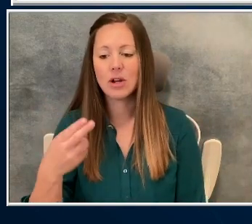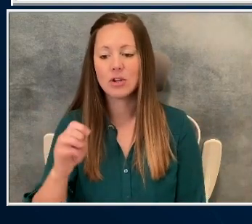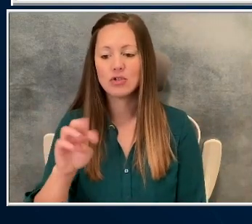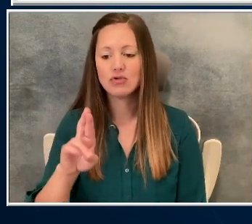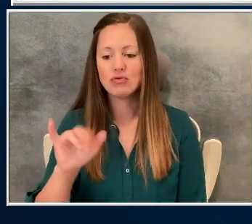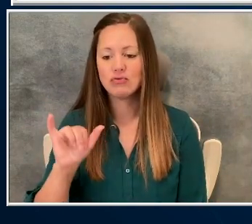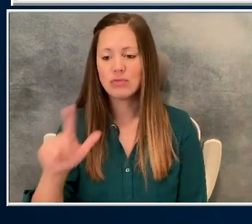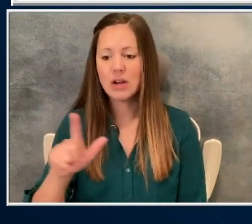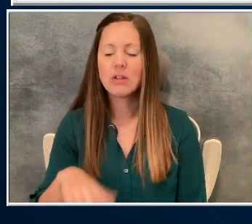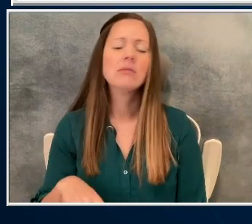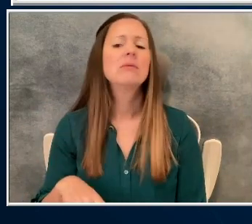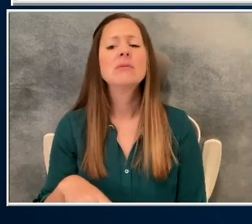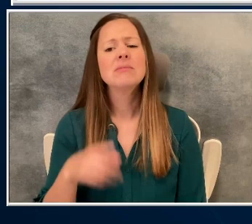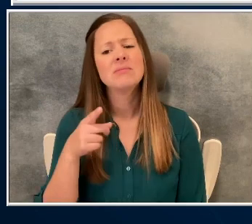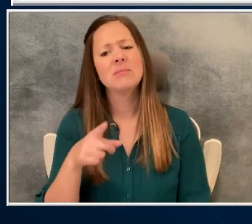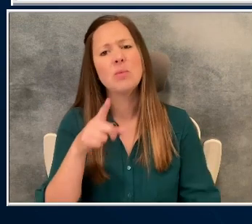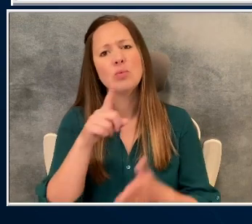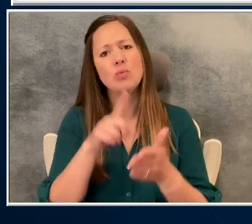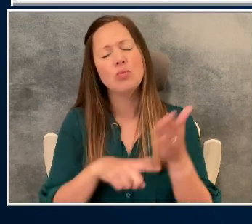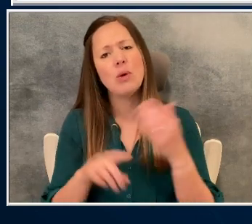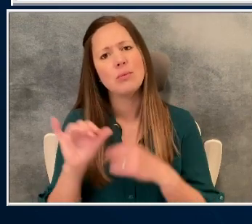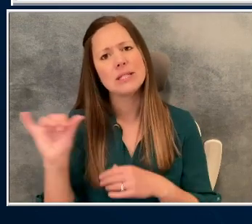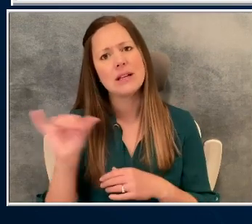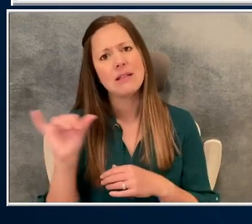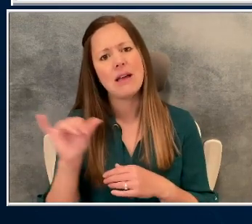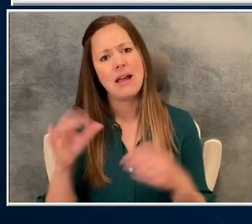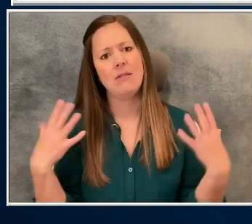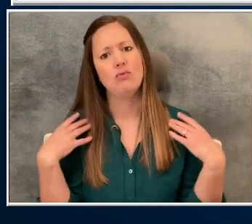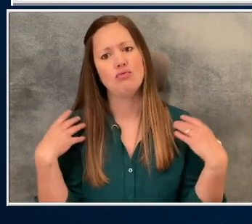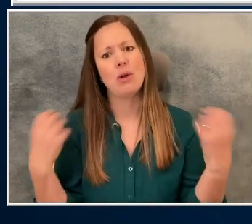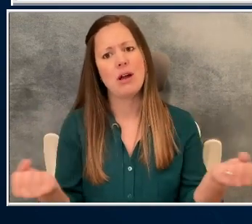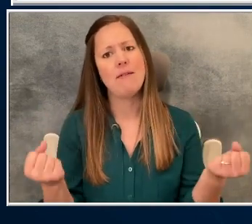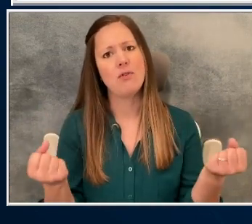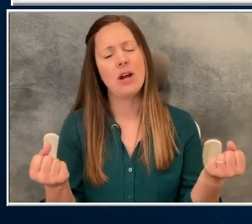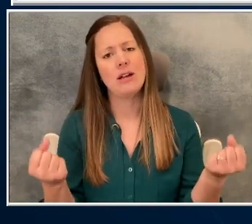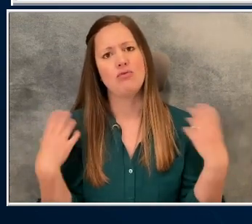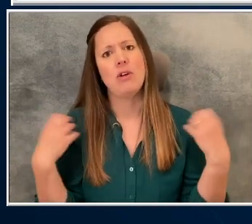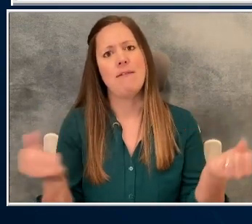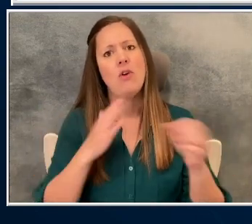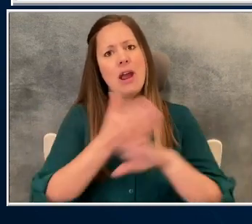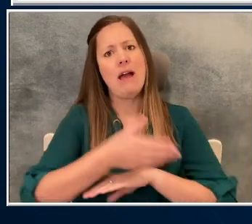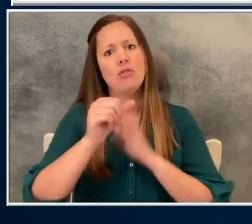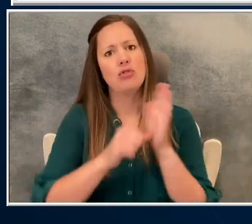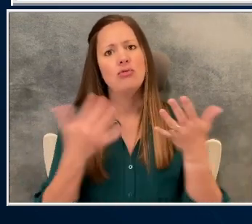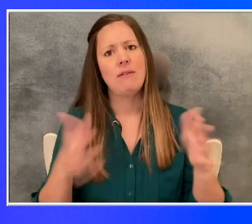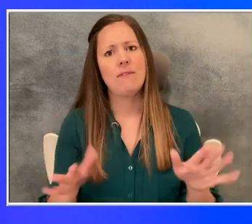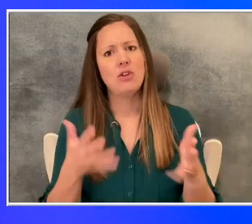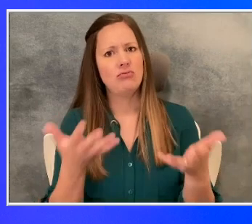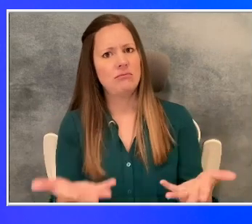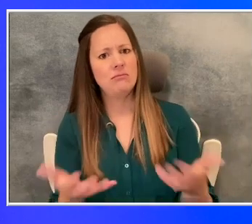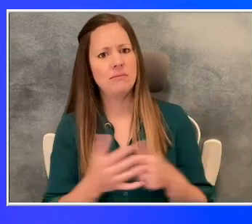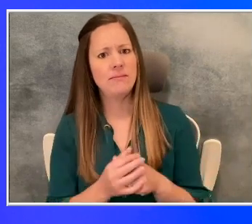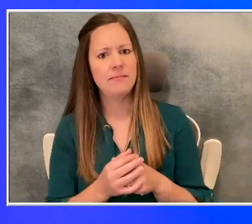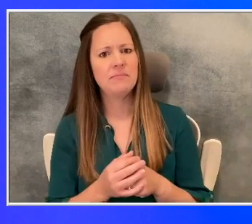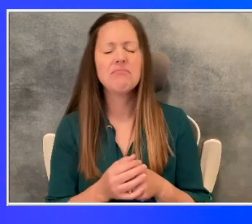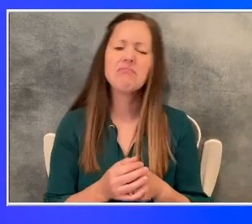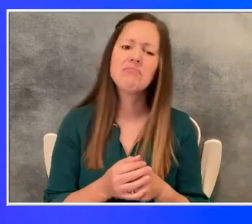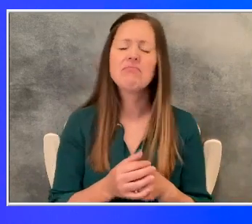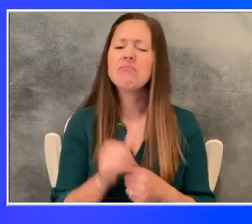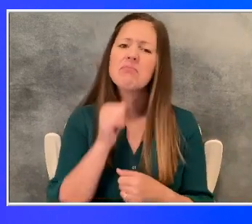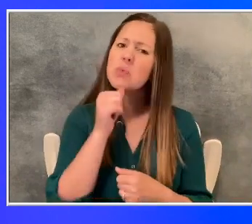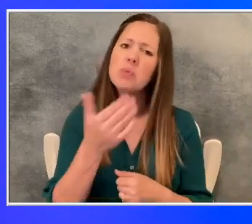wants to know, Sheryl, what was it like recovering from the surgery? It wasn't bad. It went